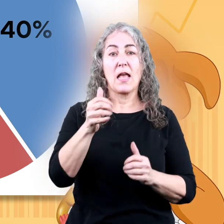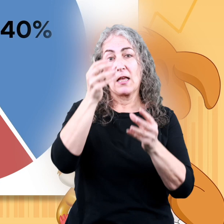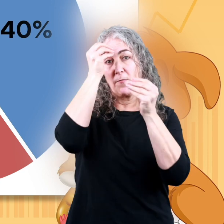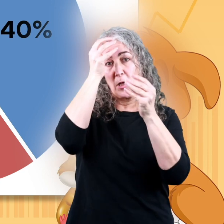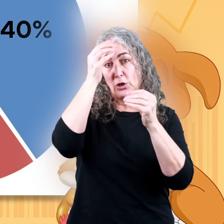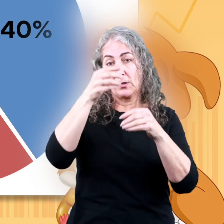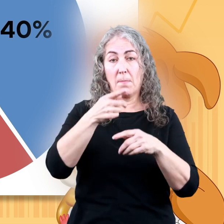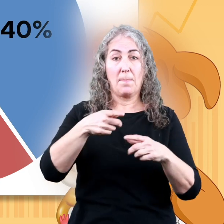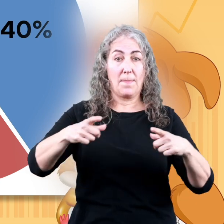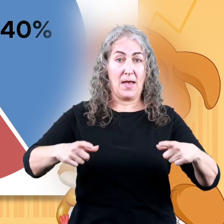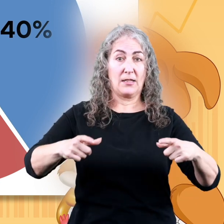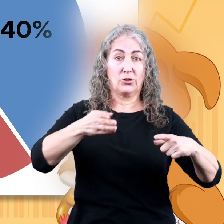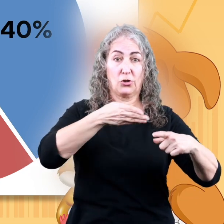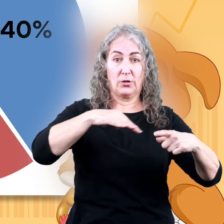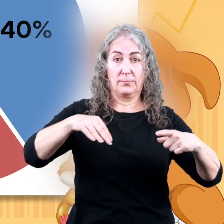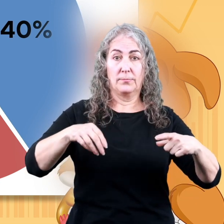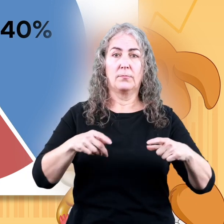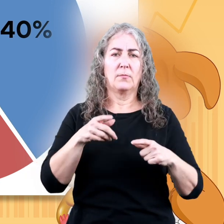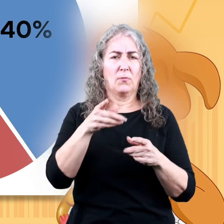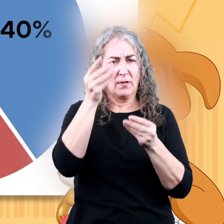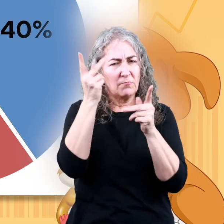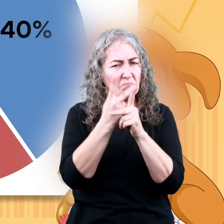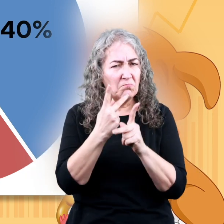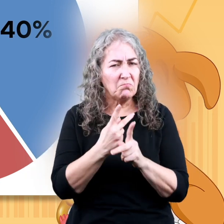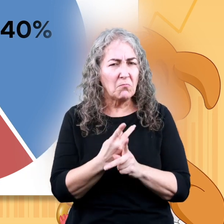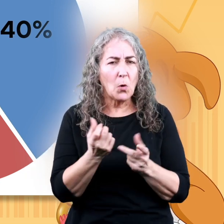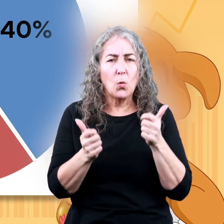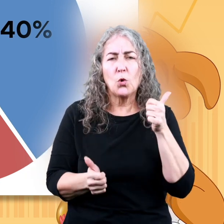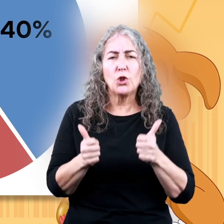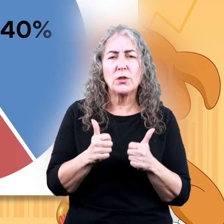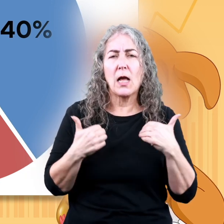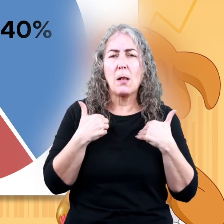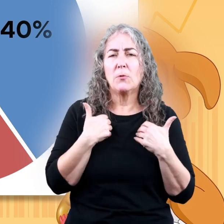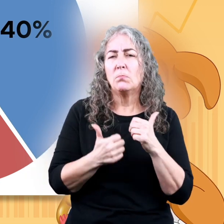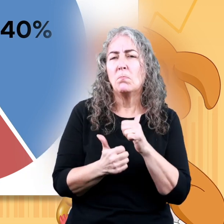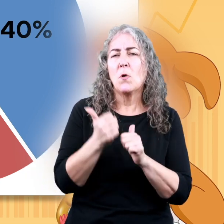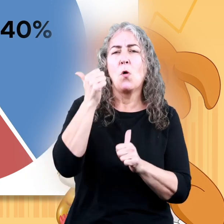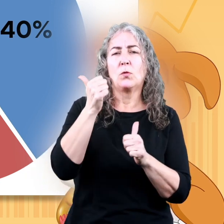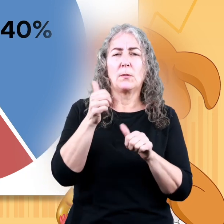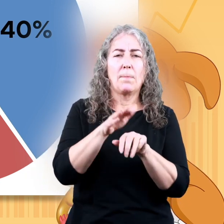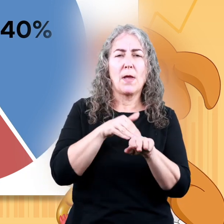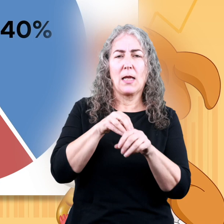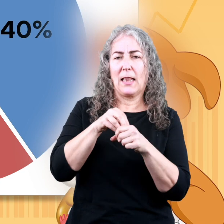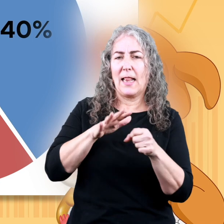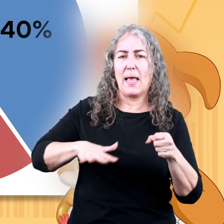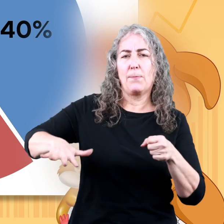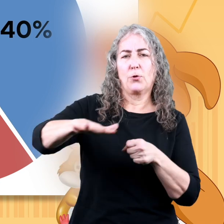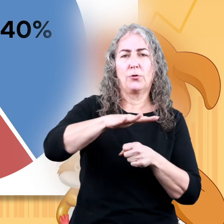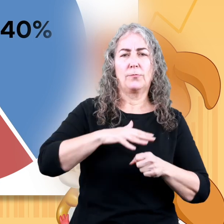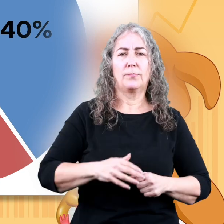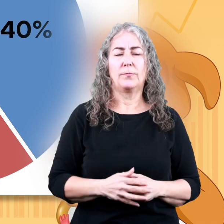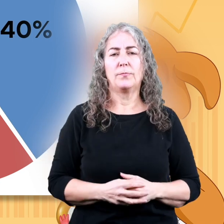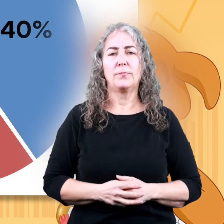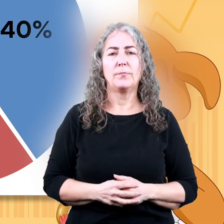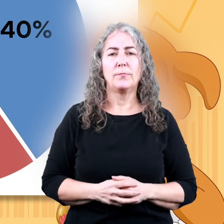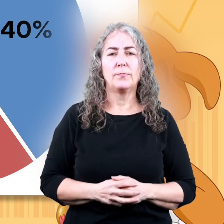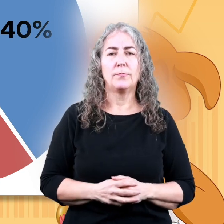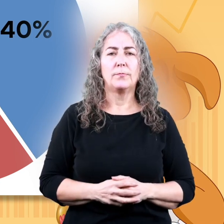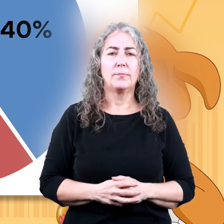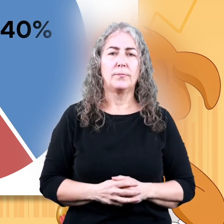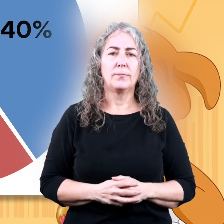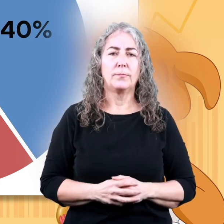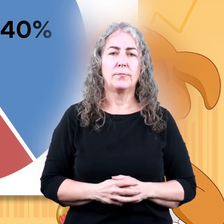Using the information on the pie chart, see if you can figure out which animal is the most popular pet in this neighborhood.